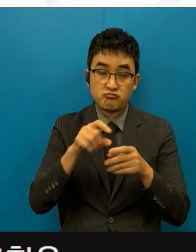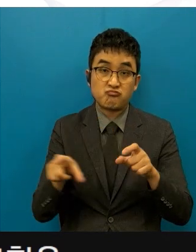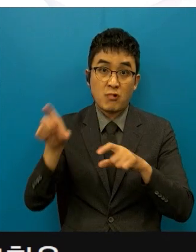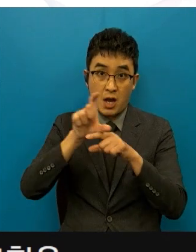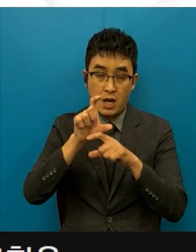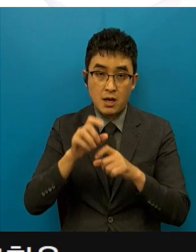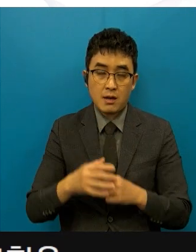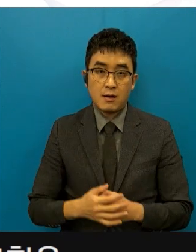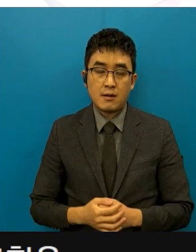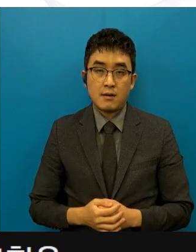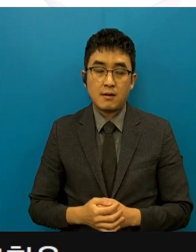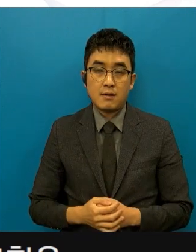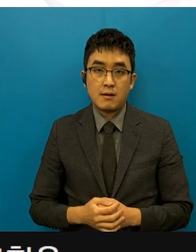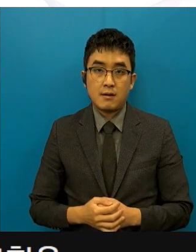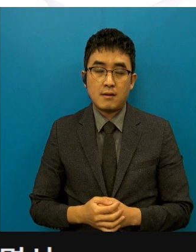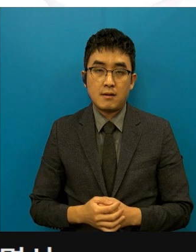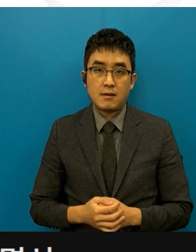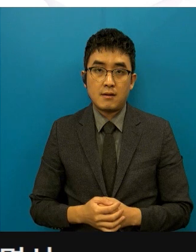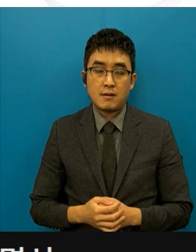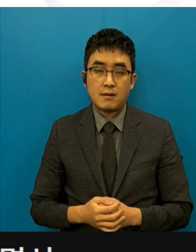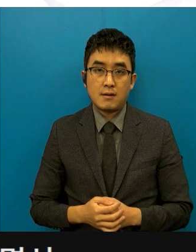So, yeah.